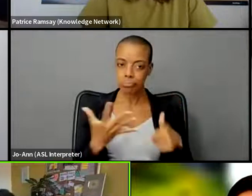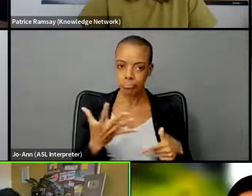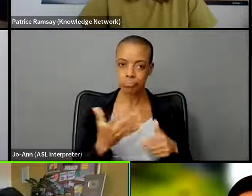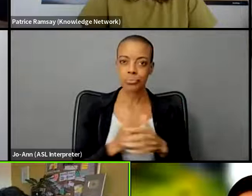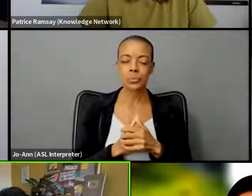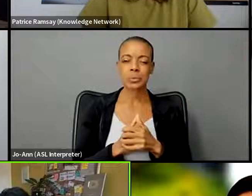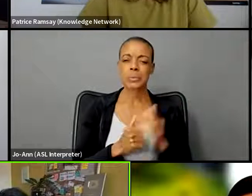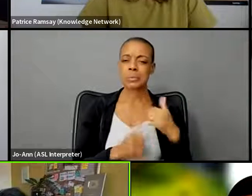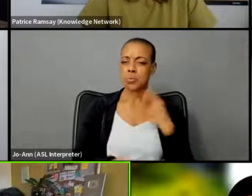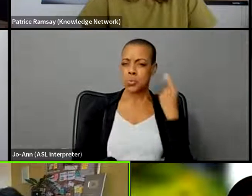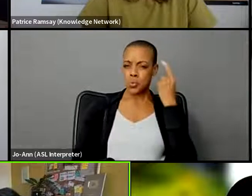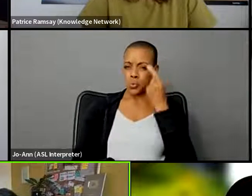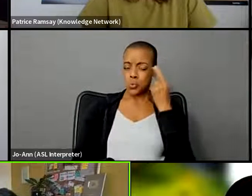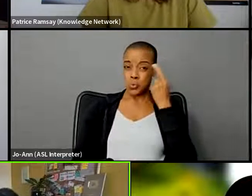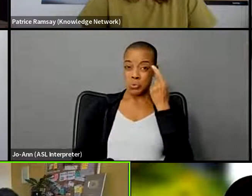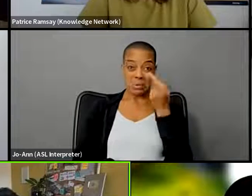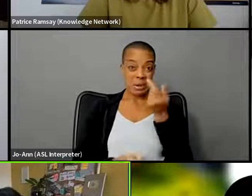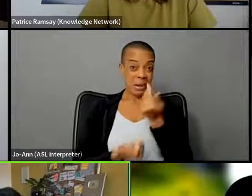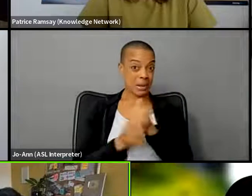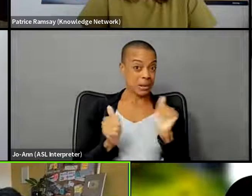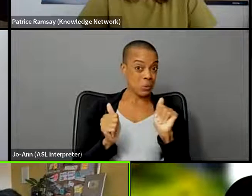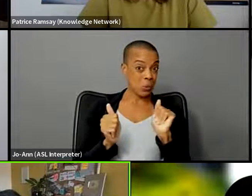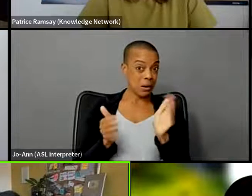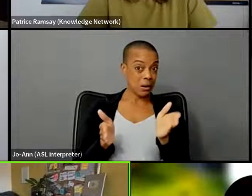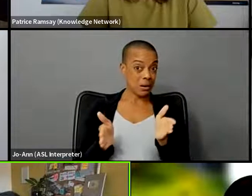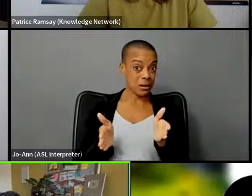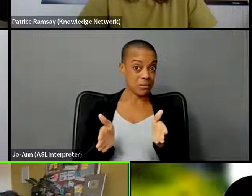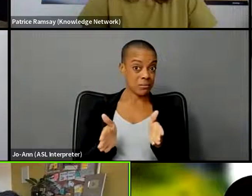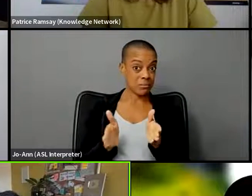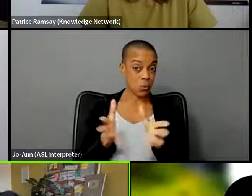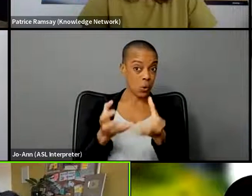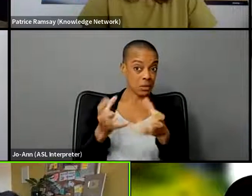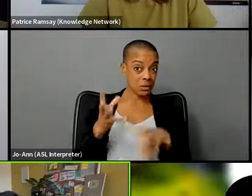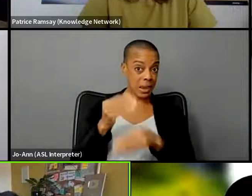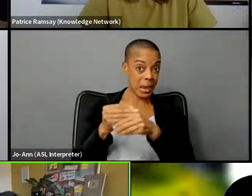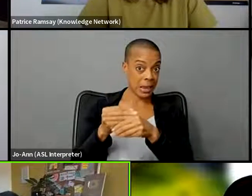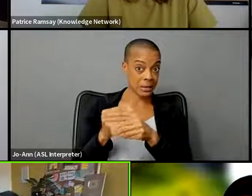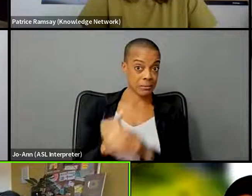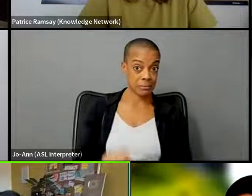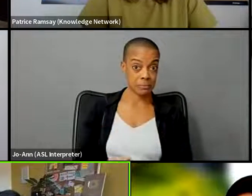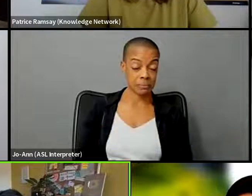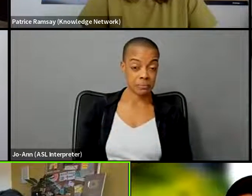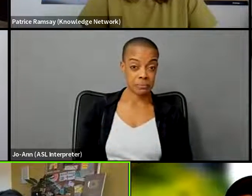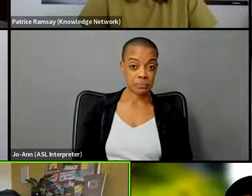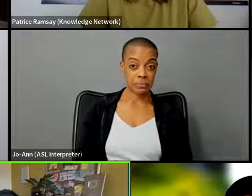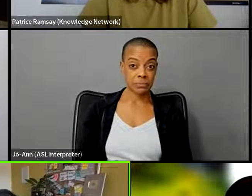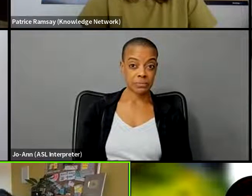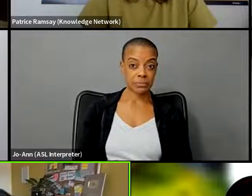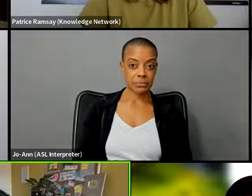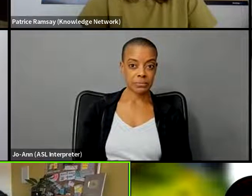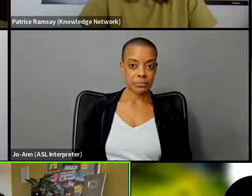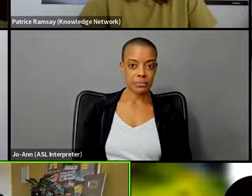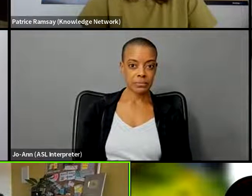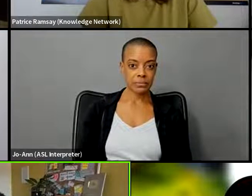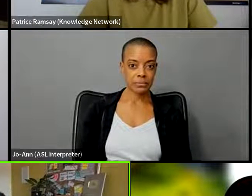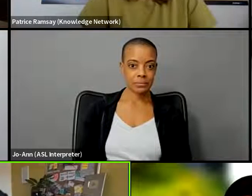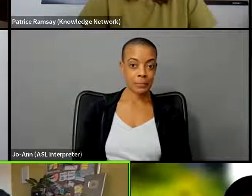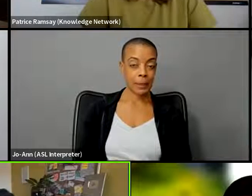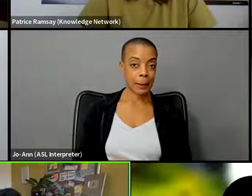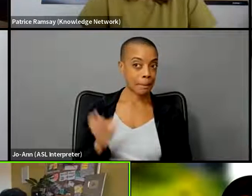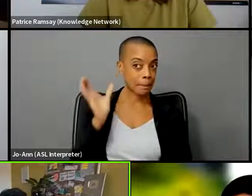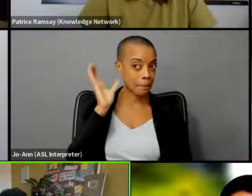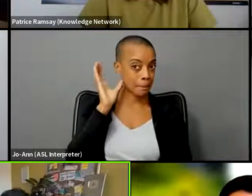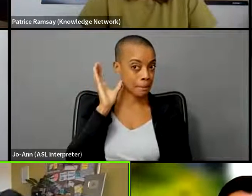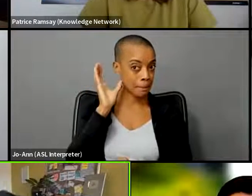I'm wondering if anyone else wants to quickly jump in before I move on to the next question. And I'll take that awkward silence as a